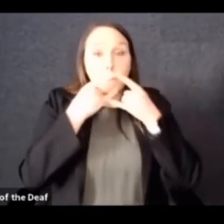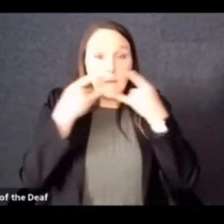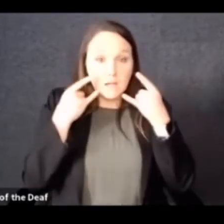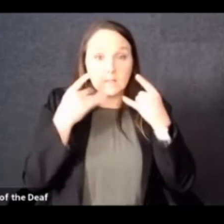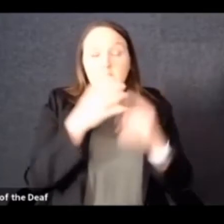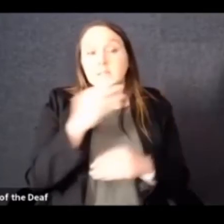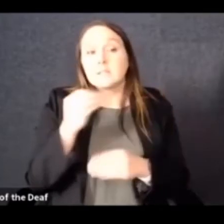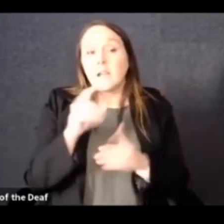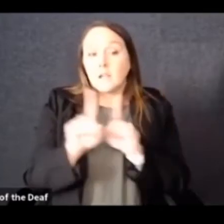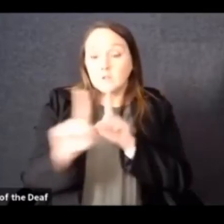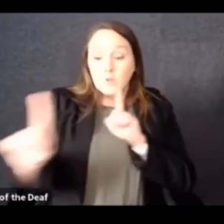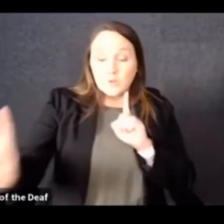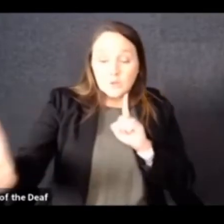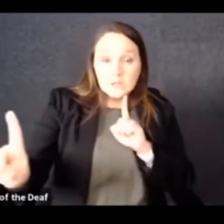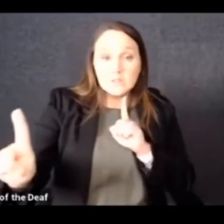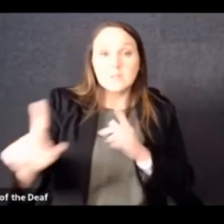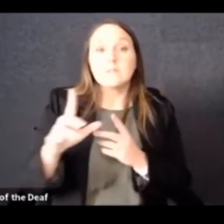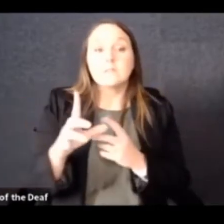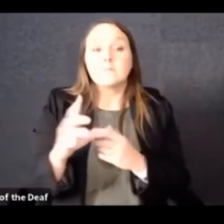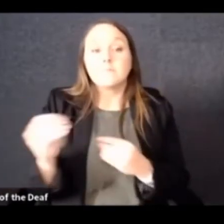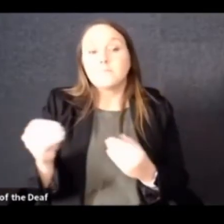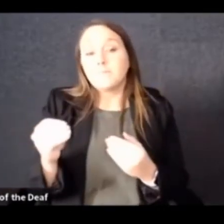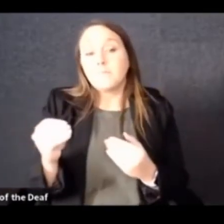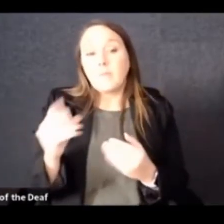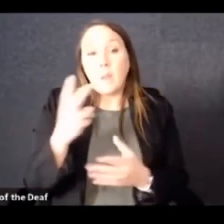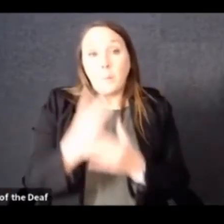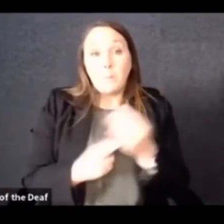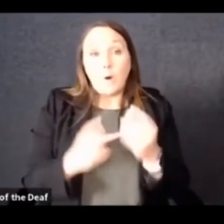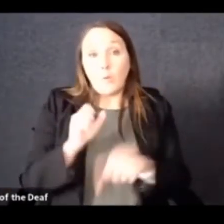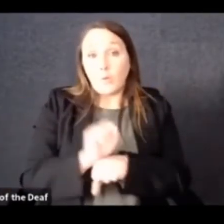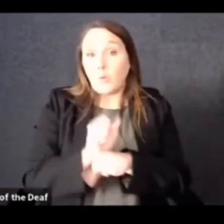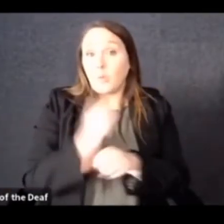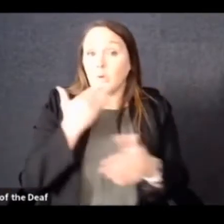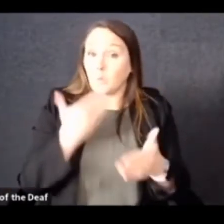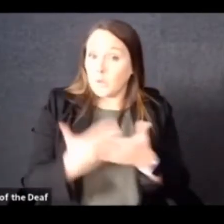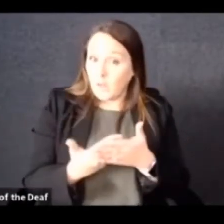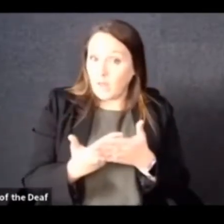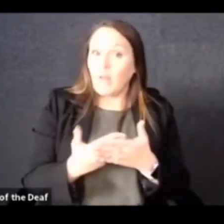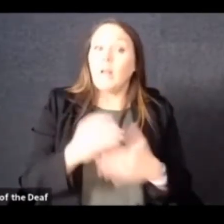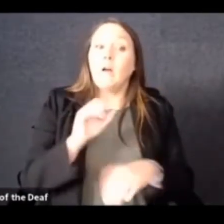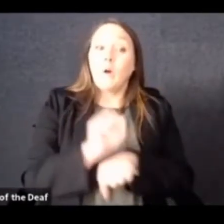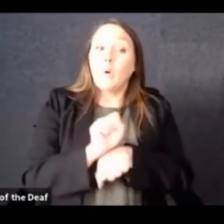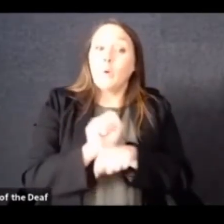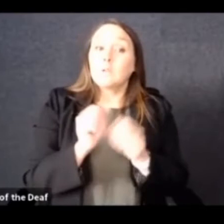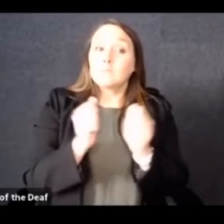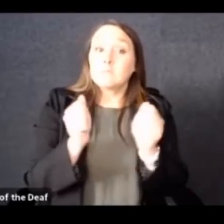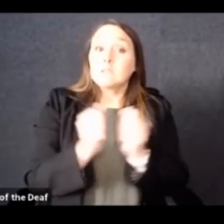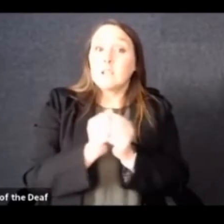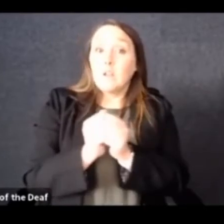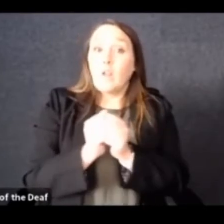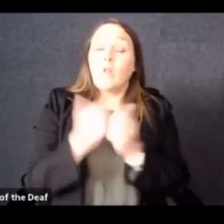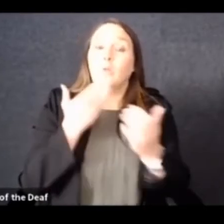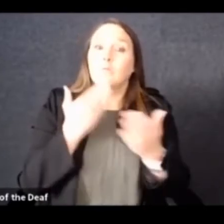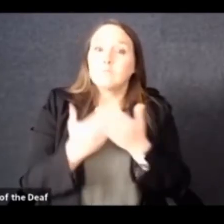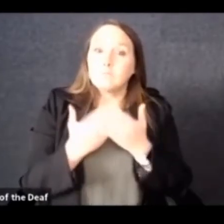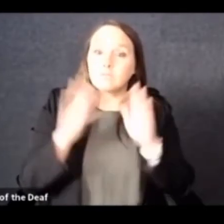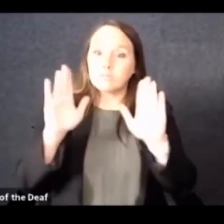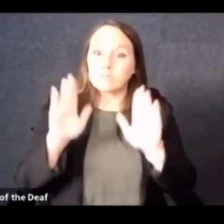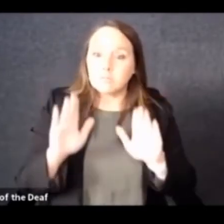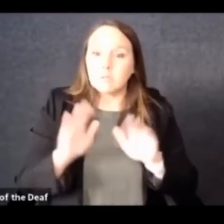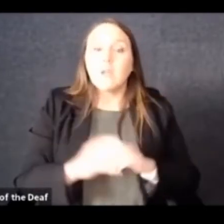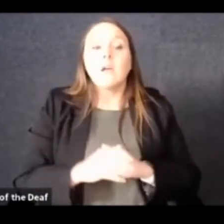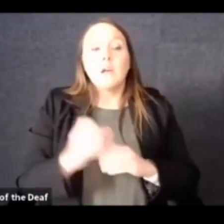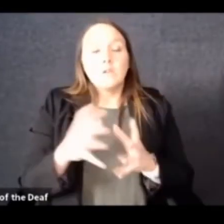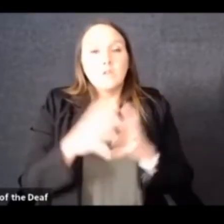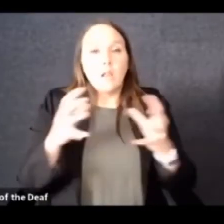mask and social distancing, and that both of them work really well, and in combination they work really well. So there's lots of